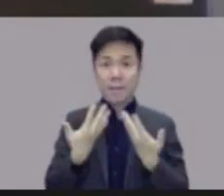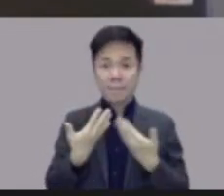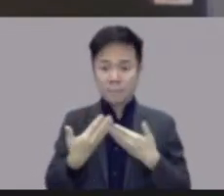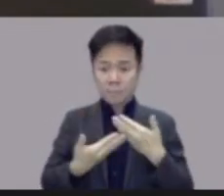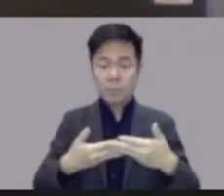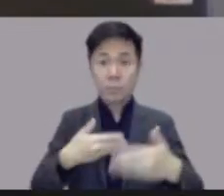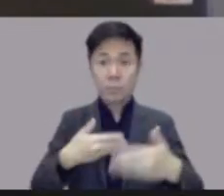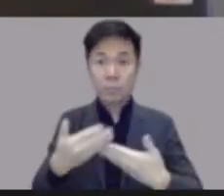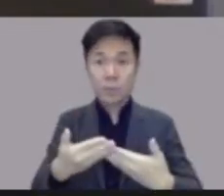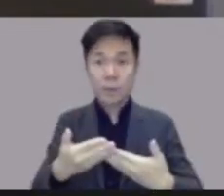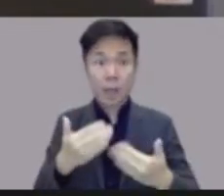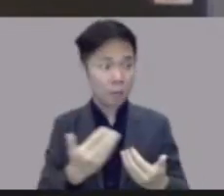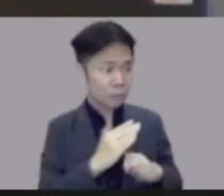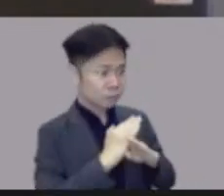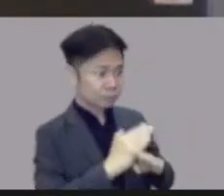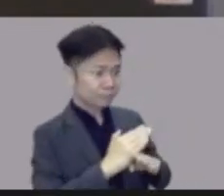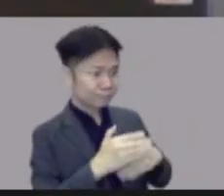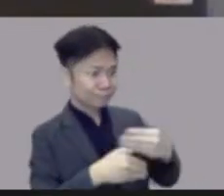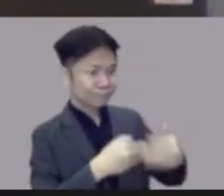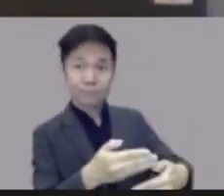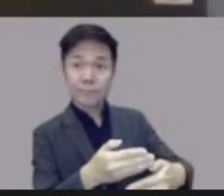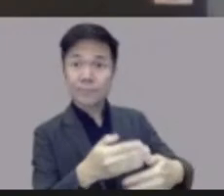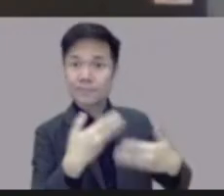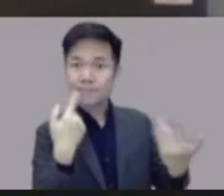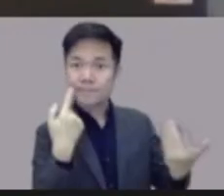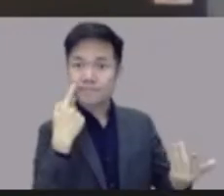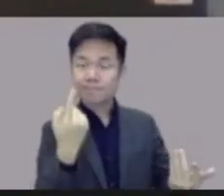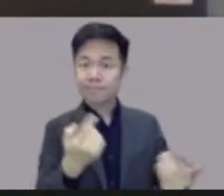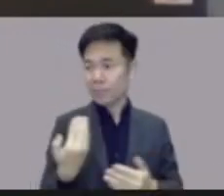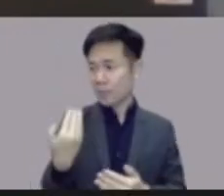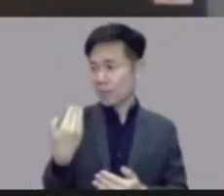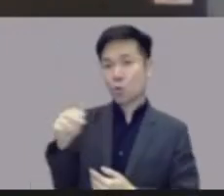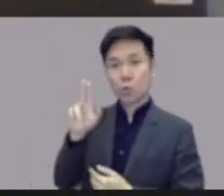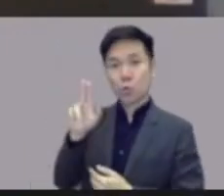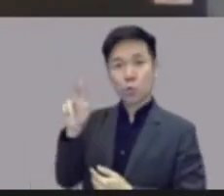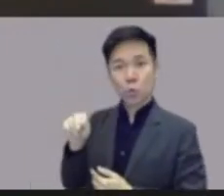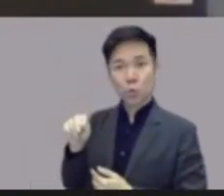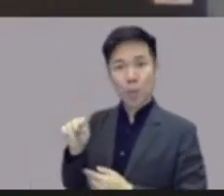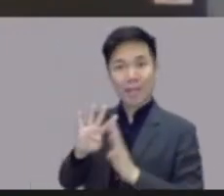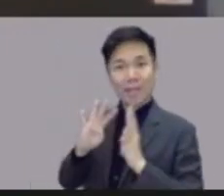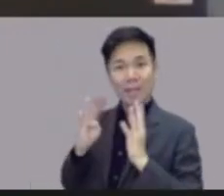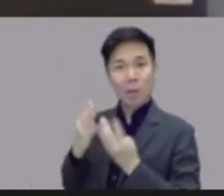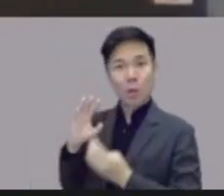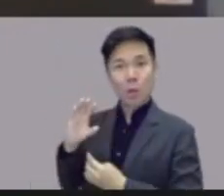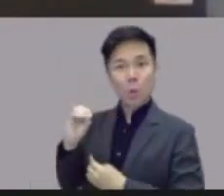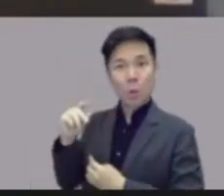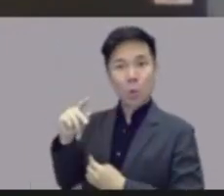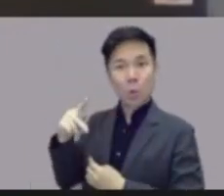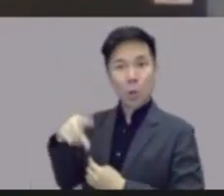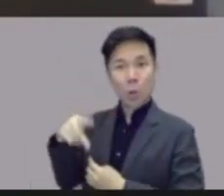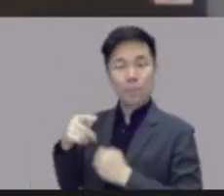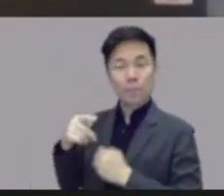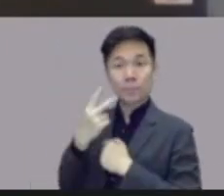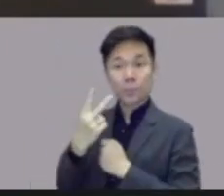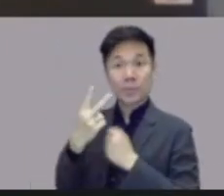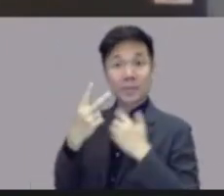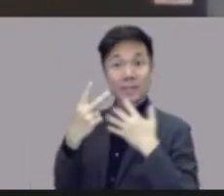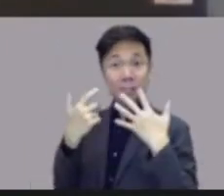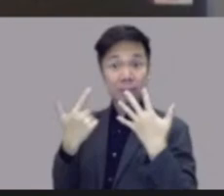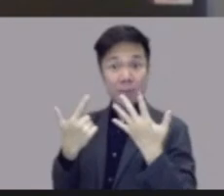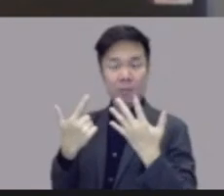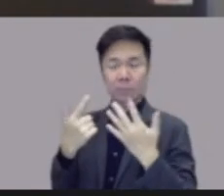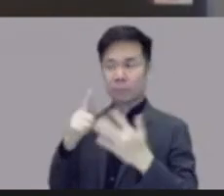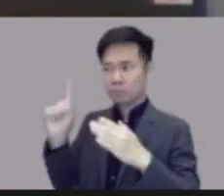the U.N Secretary General at the opening of the UN climate conference or cop 27 delivered I think a very Stark message